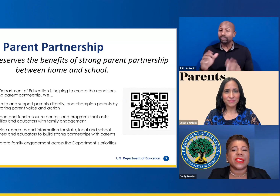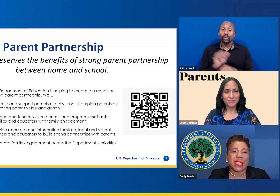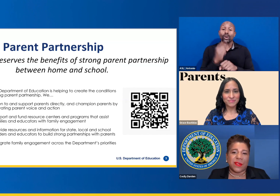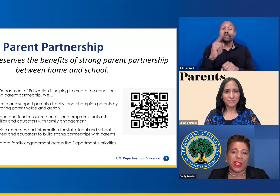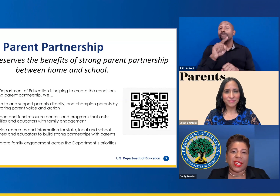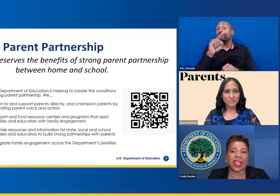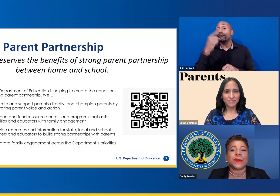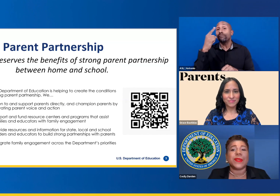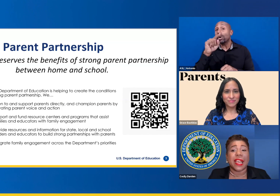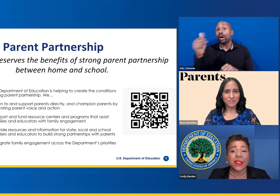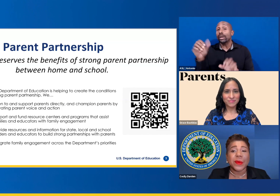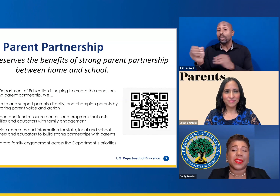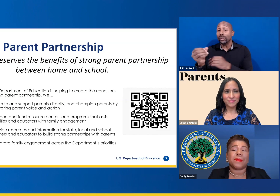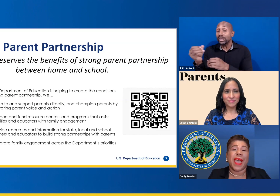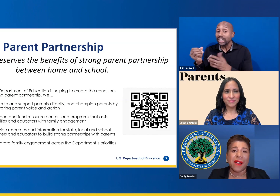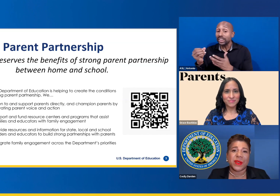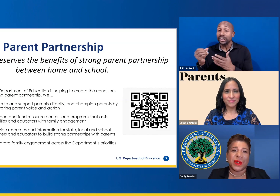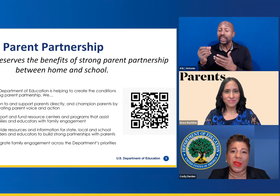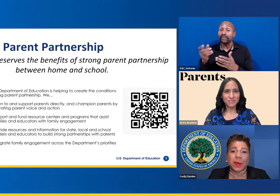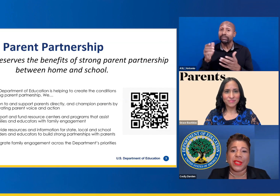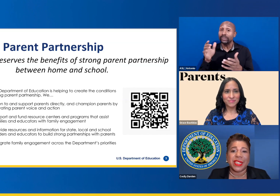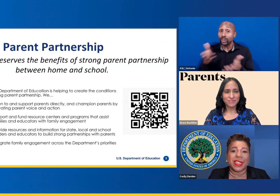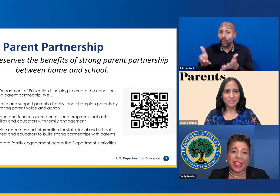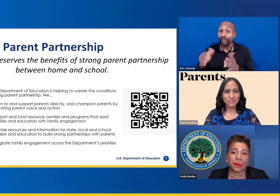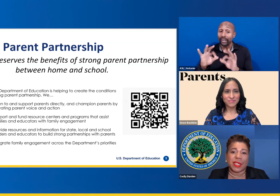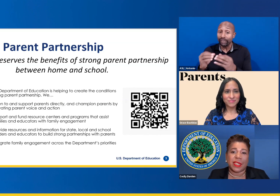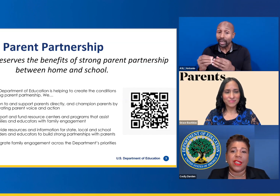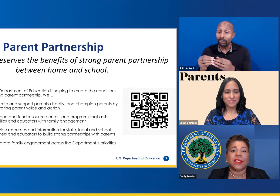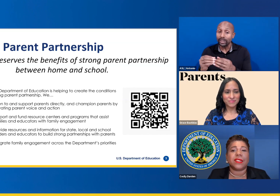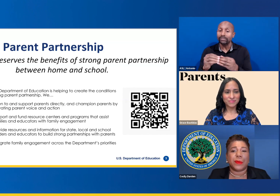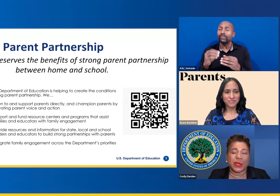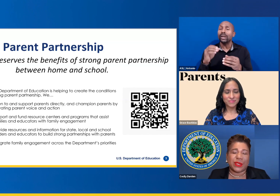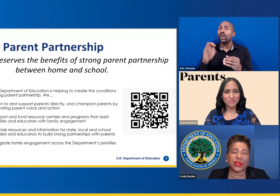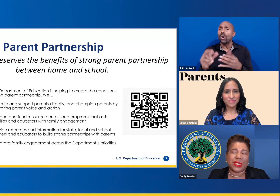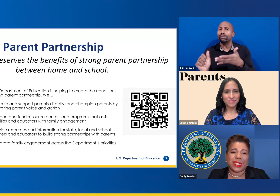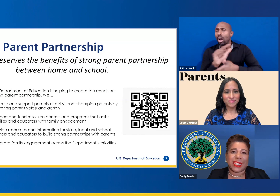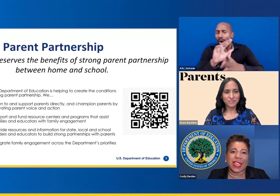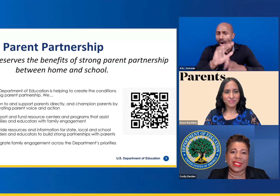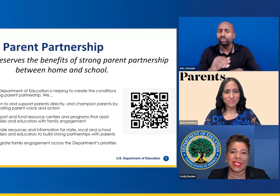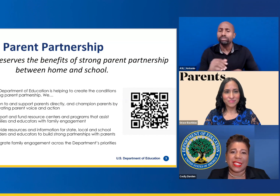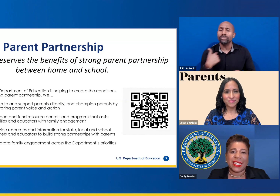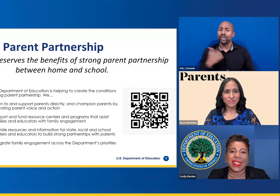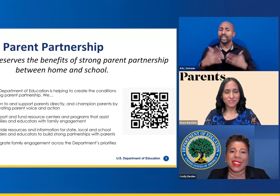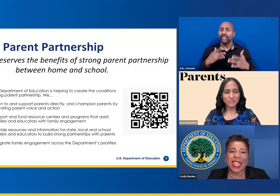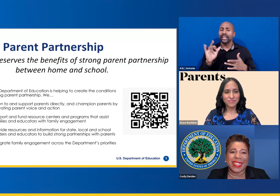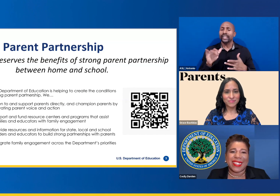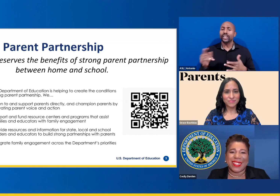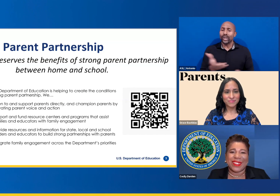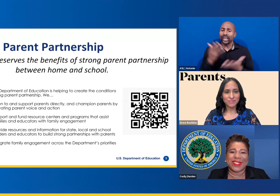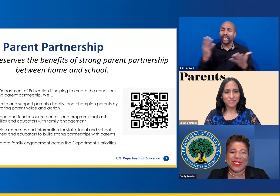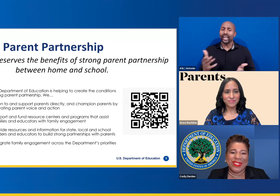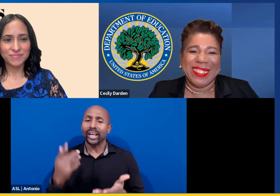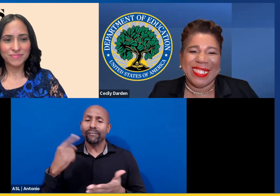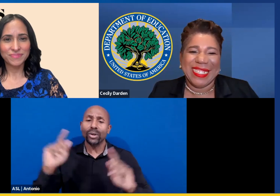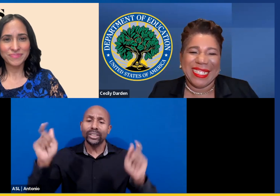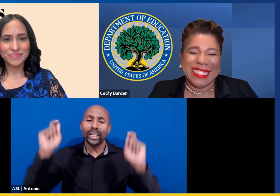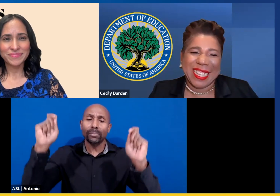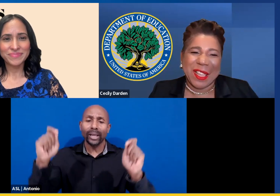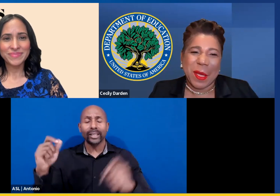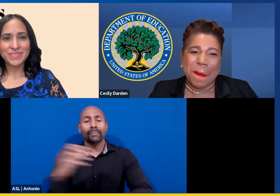here this evening as we celebrate the power of family engagement to support student success. Thank you.